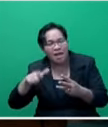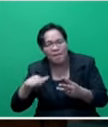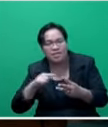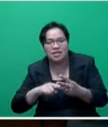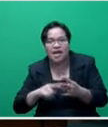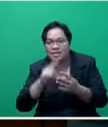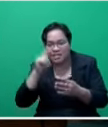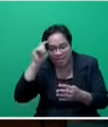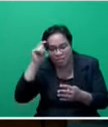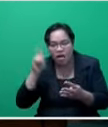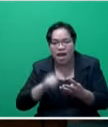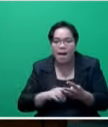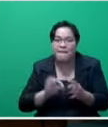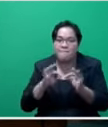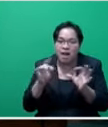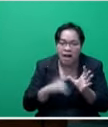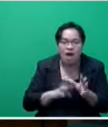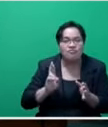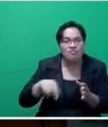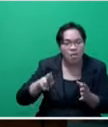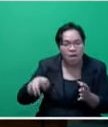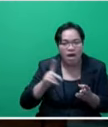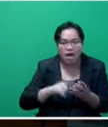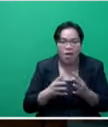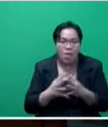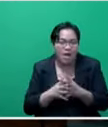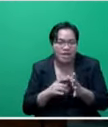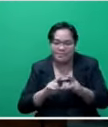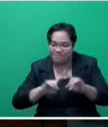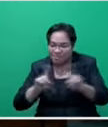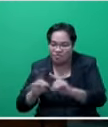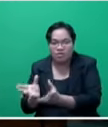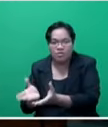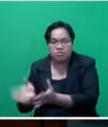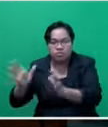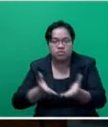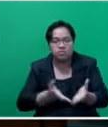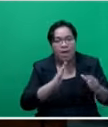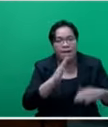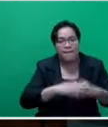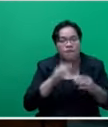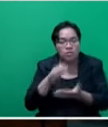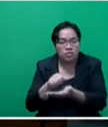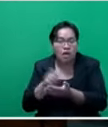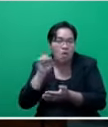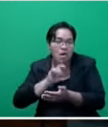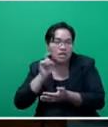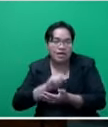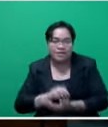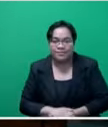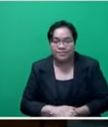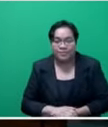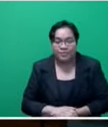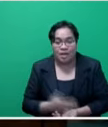Tabua Enba in the Western Division, Rewa and Waingina catchment in the Central Division. In addition, Mr. Speaker,